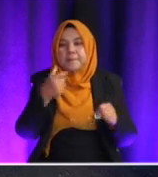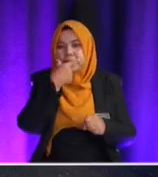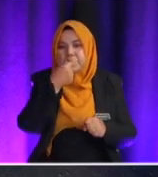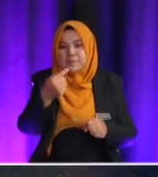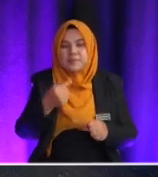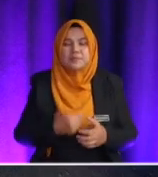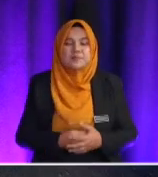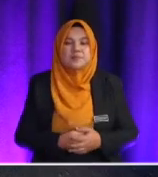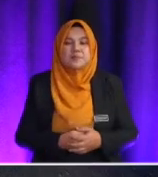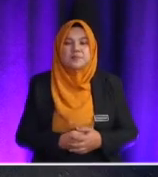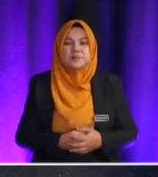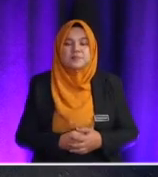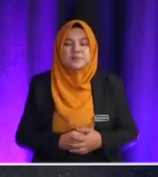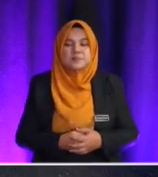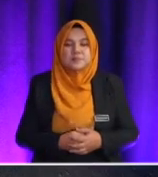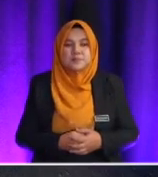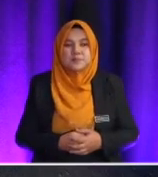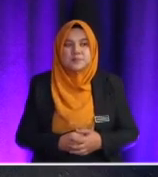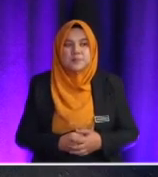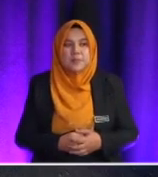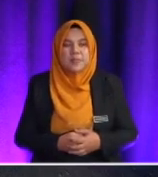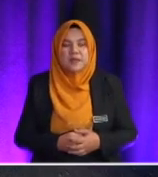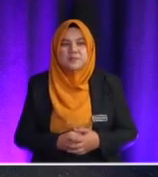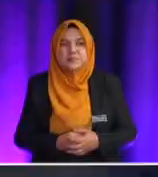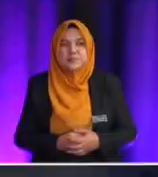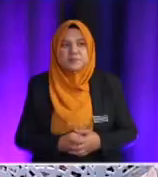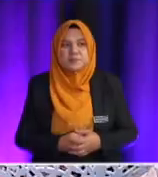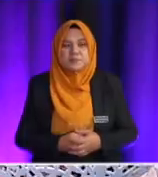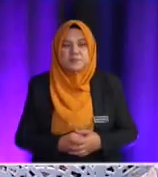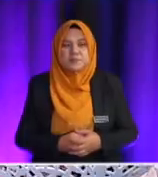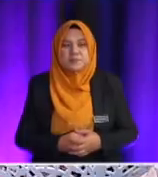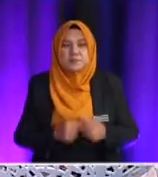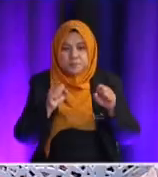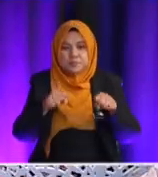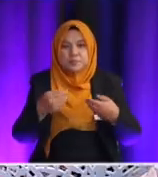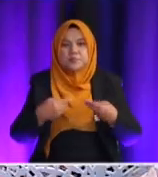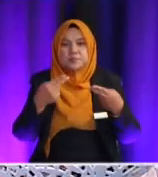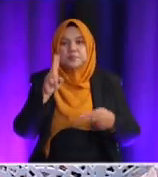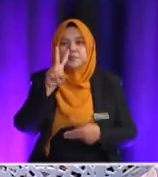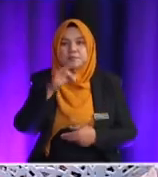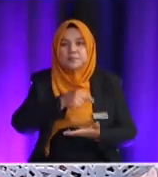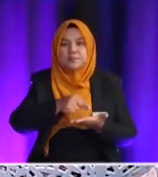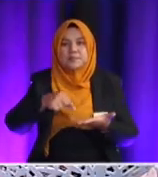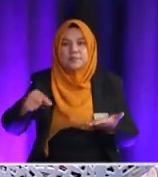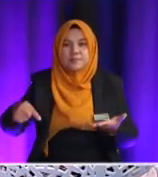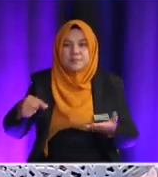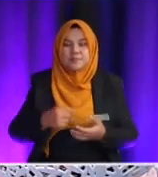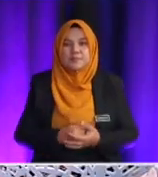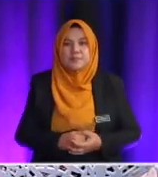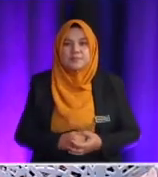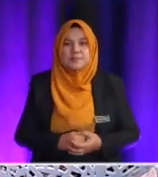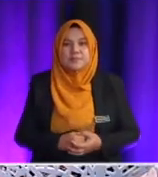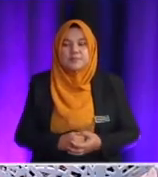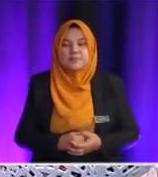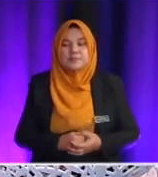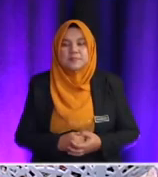her response just now? Yeah, very teacher? Good. So uh-huh. we should give her, can we give her 2? 2 pens. Yes, wow. 2 pens. So she